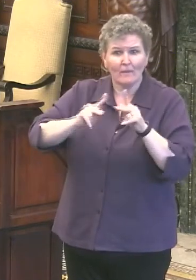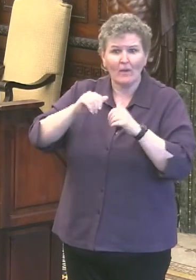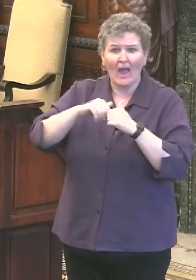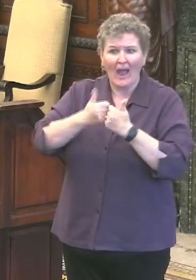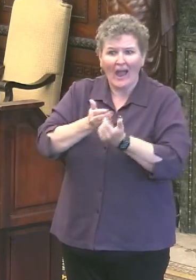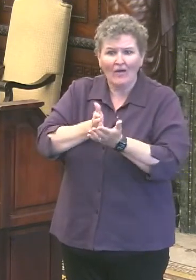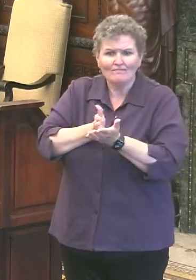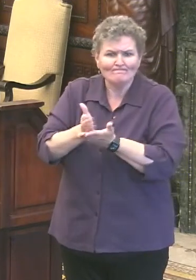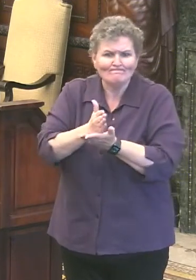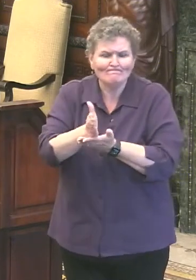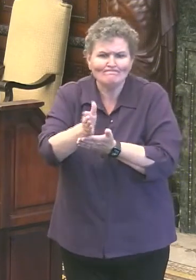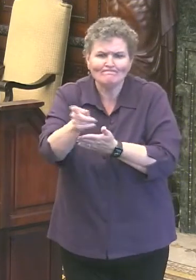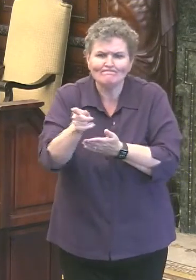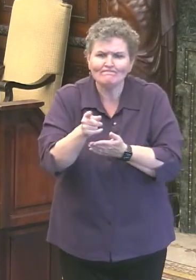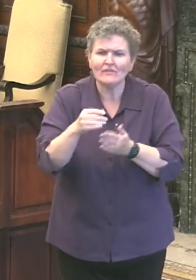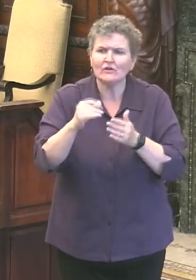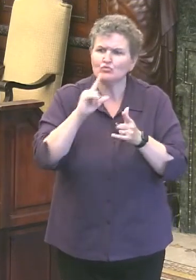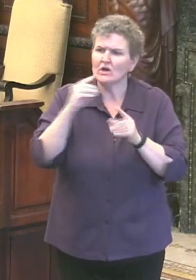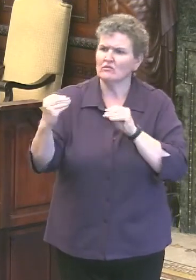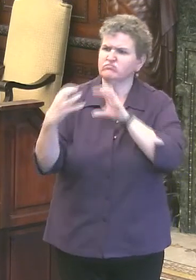and tensions among citizens?